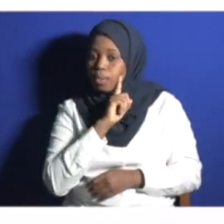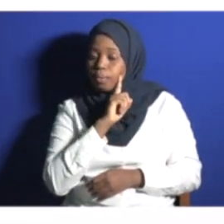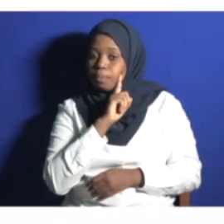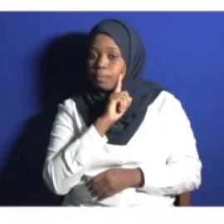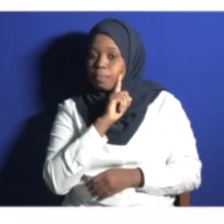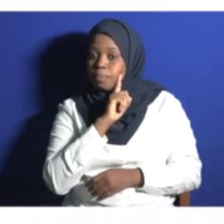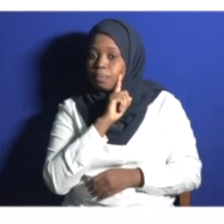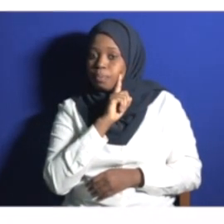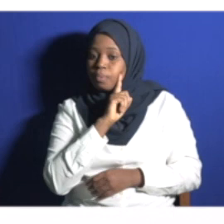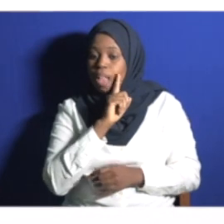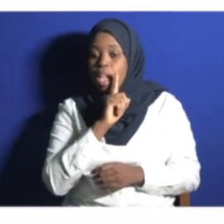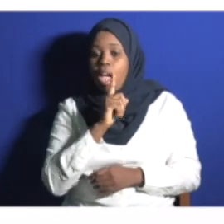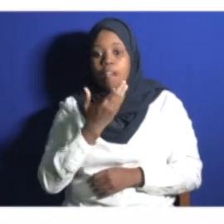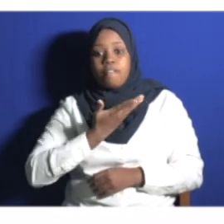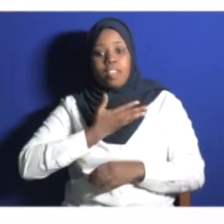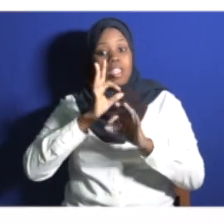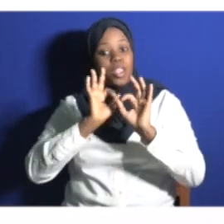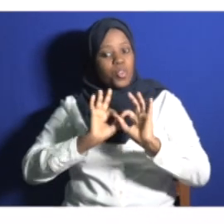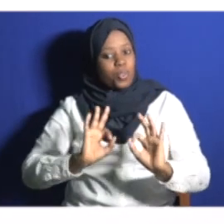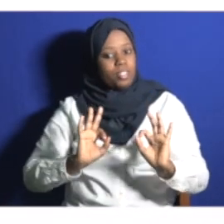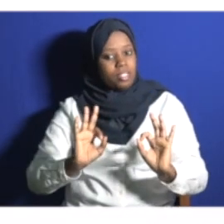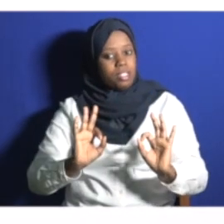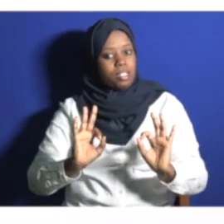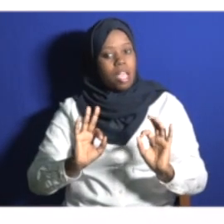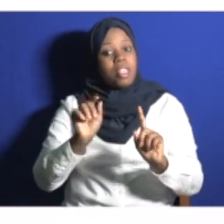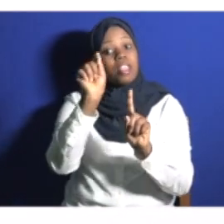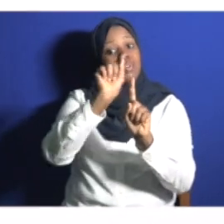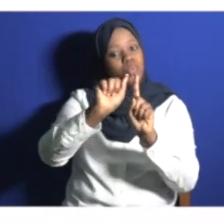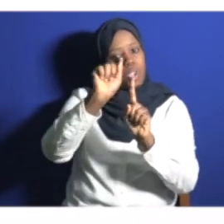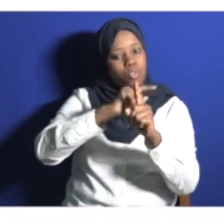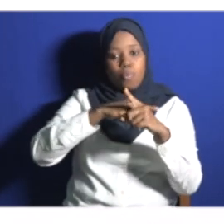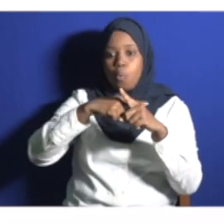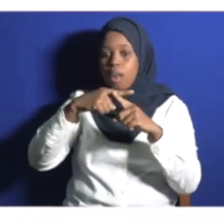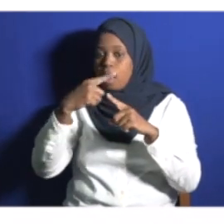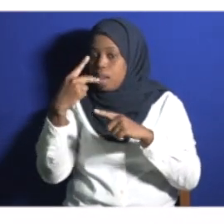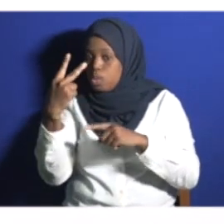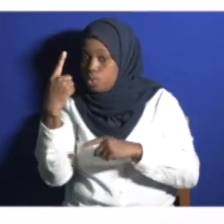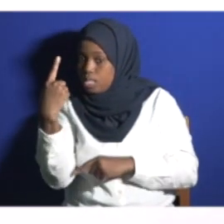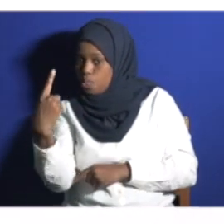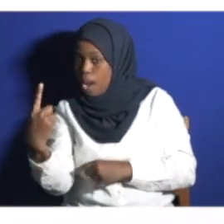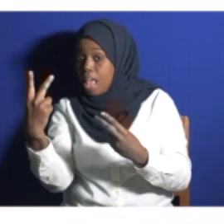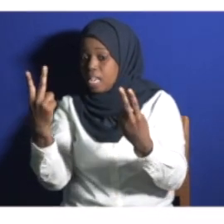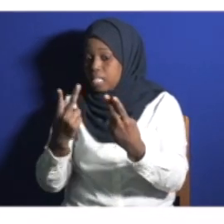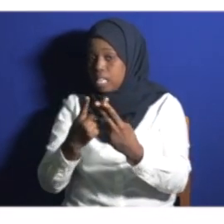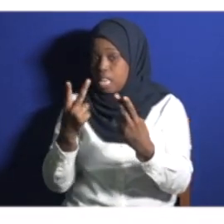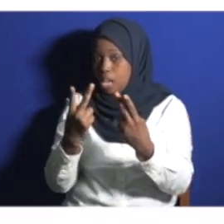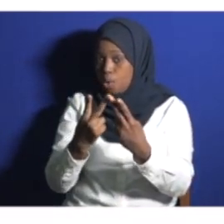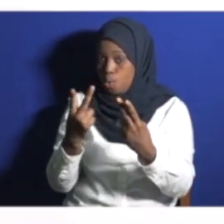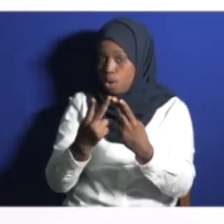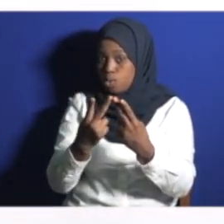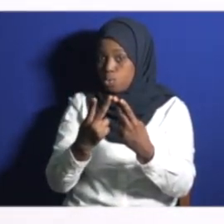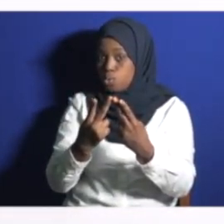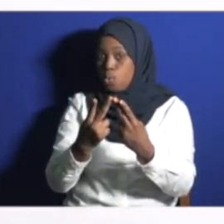Very good. The square root of 121 is equal to 11. Very